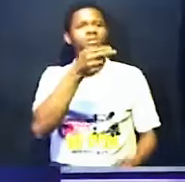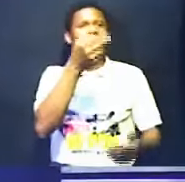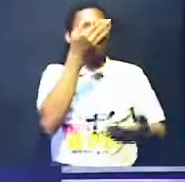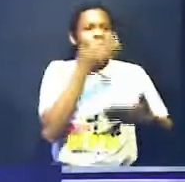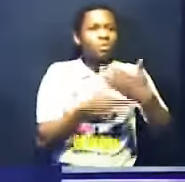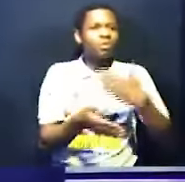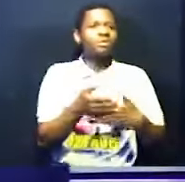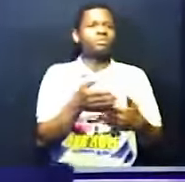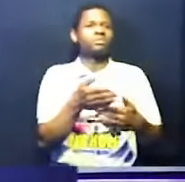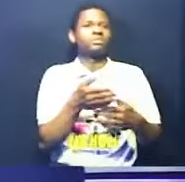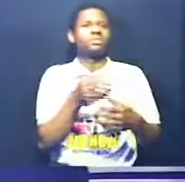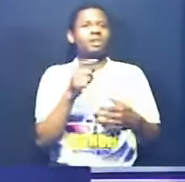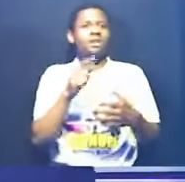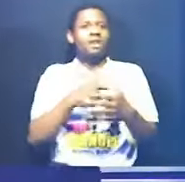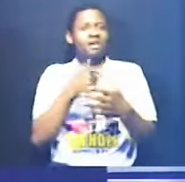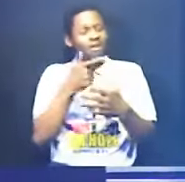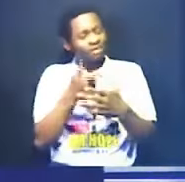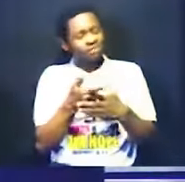handsome. I